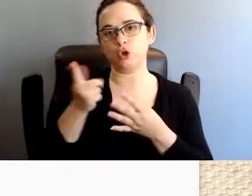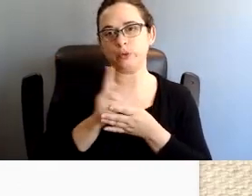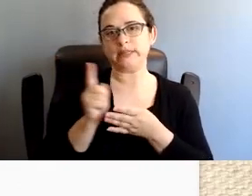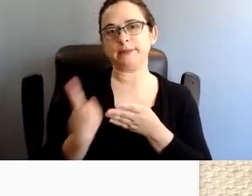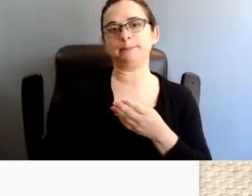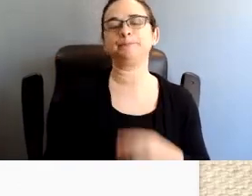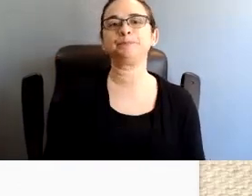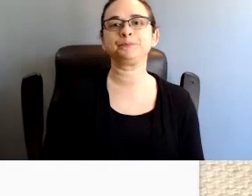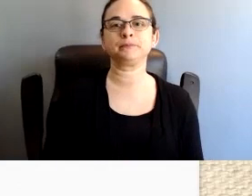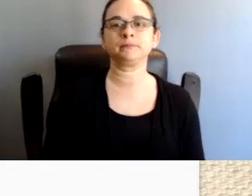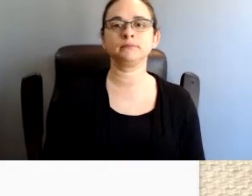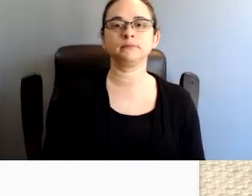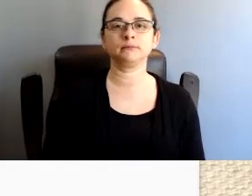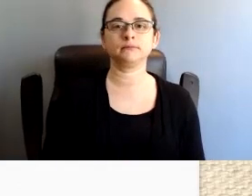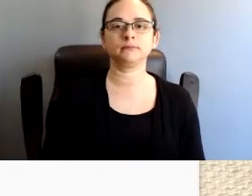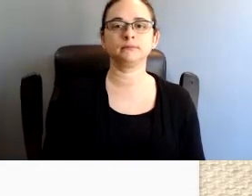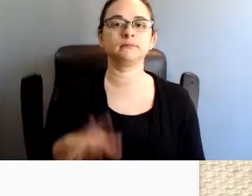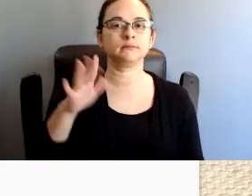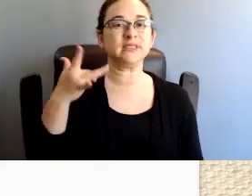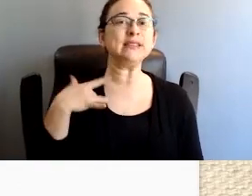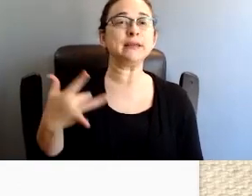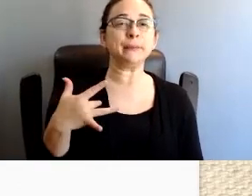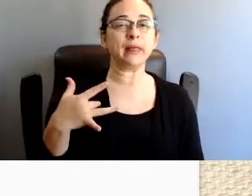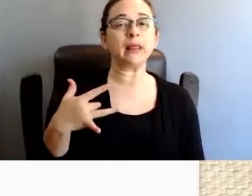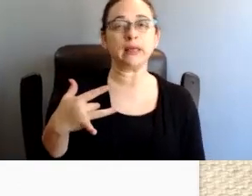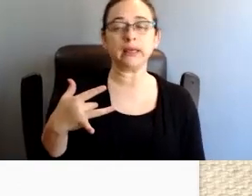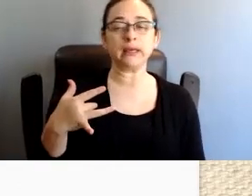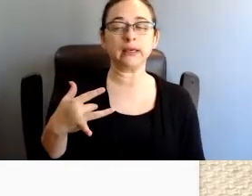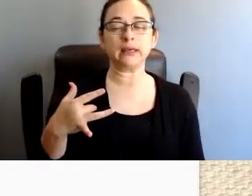Yeah, so it's that one. Normally we try to have it in hours that